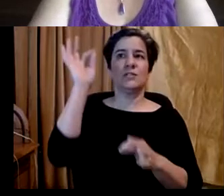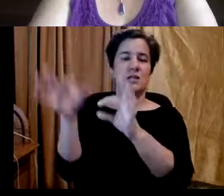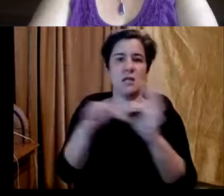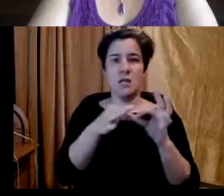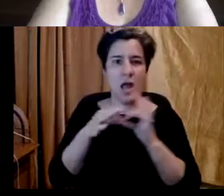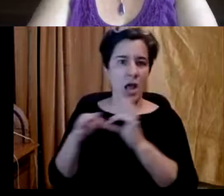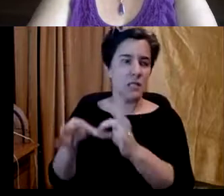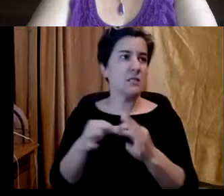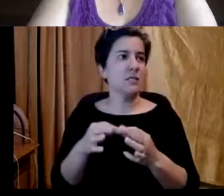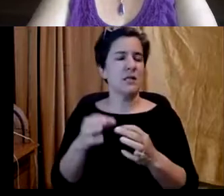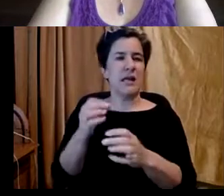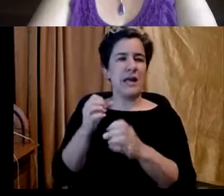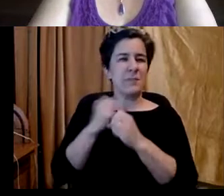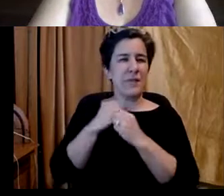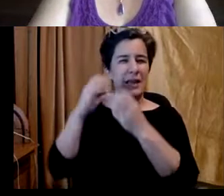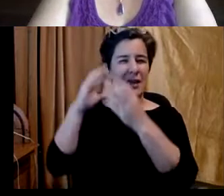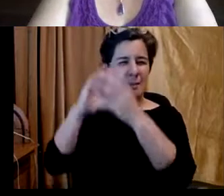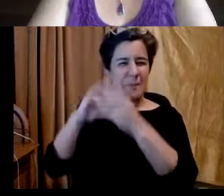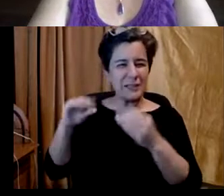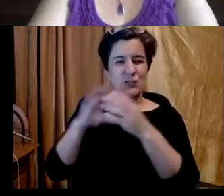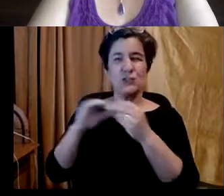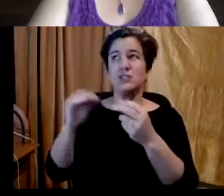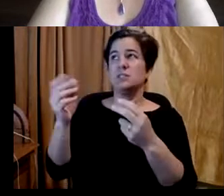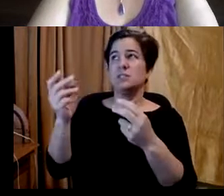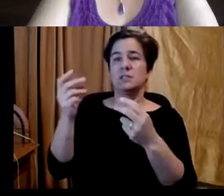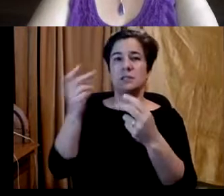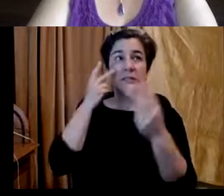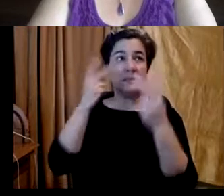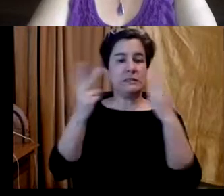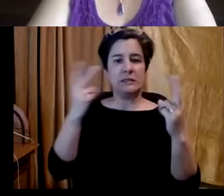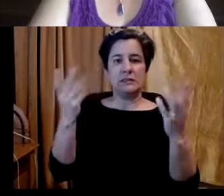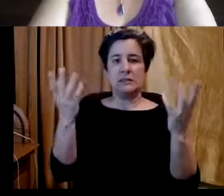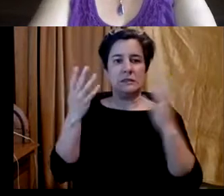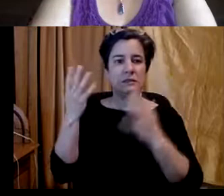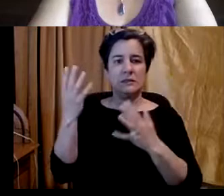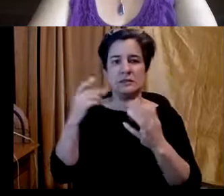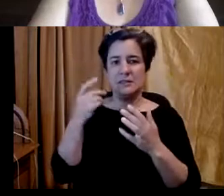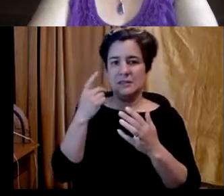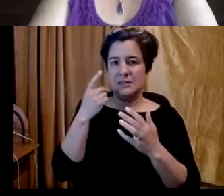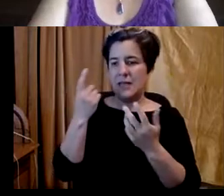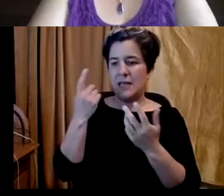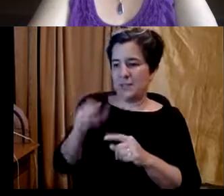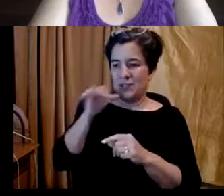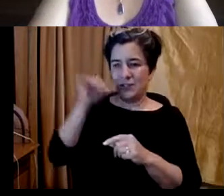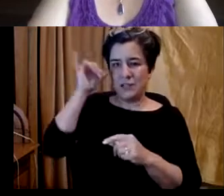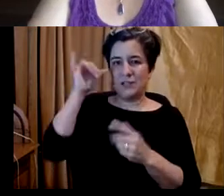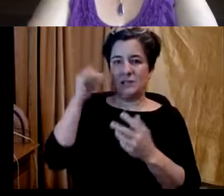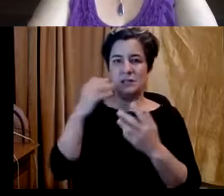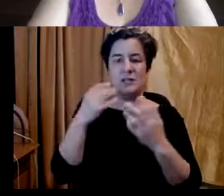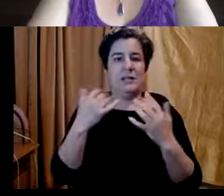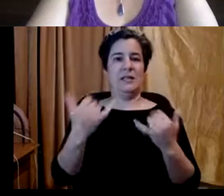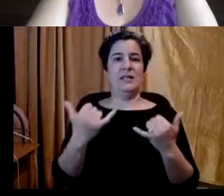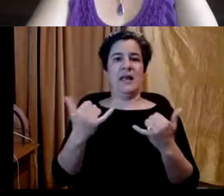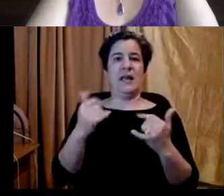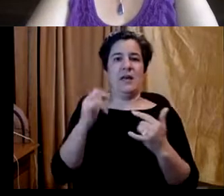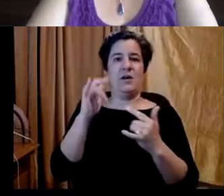I'm getting messages and signs like I couldn't even comprehend. Look at this happened yesterday, and now there's a narcissistic